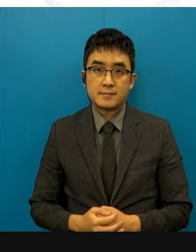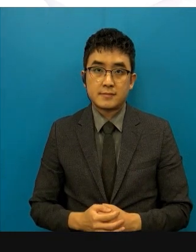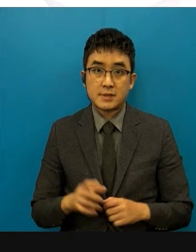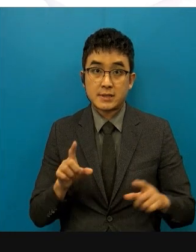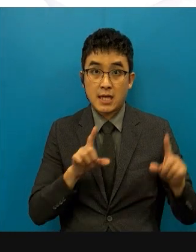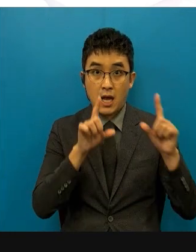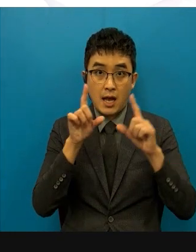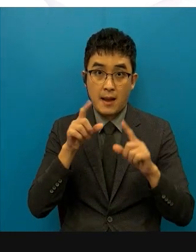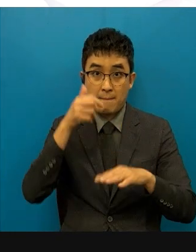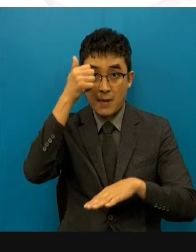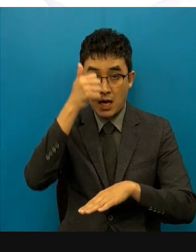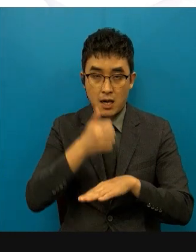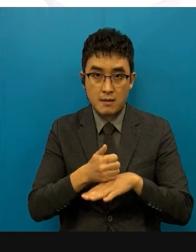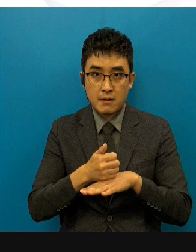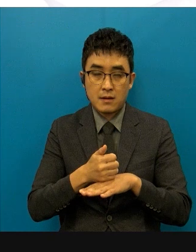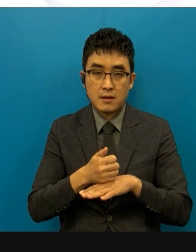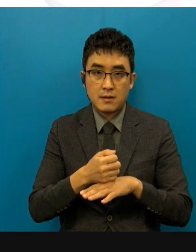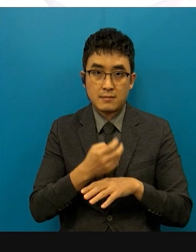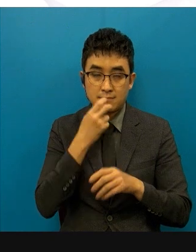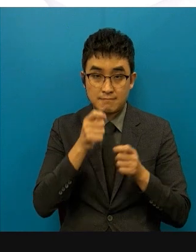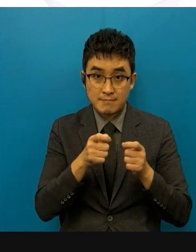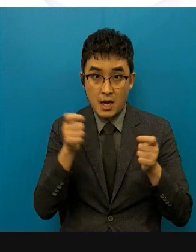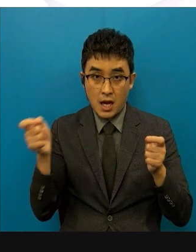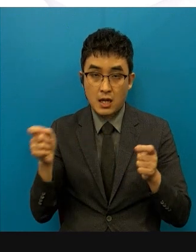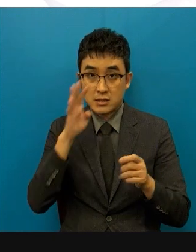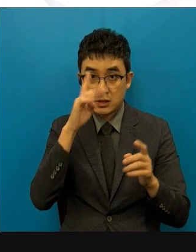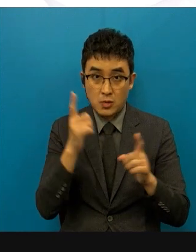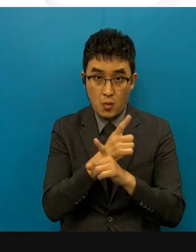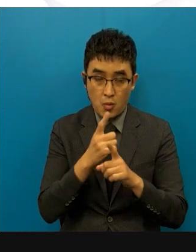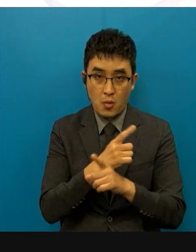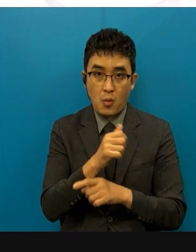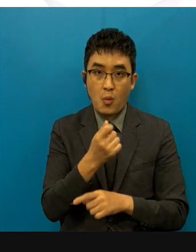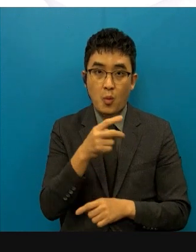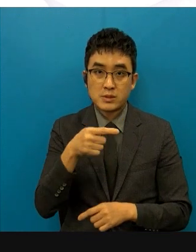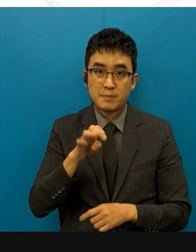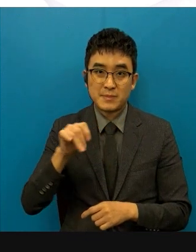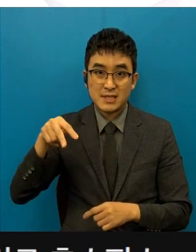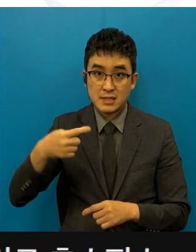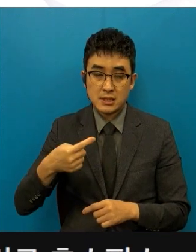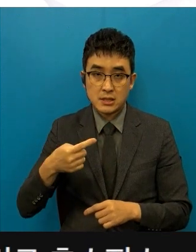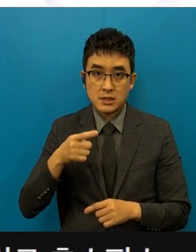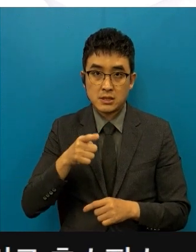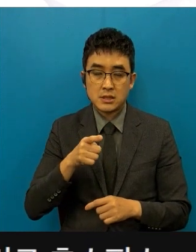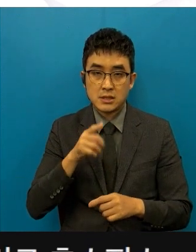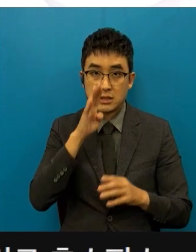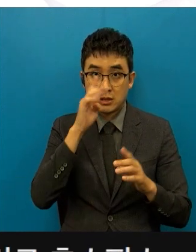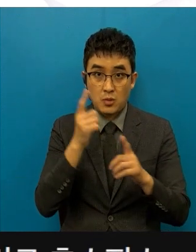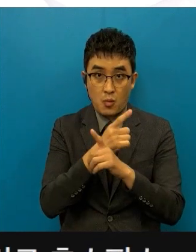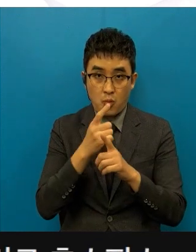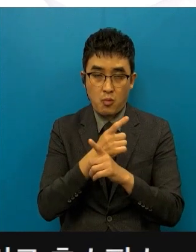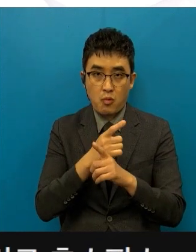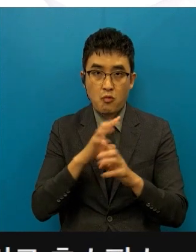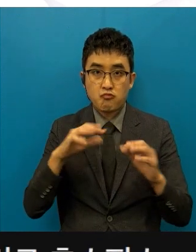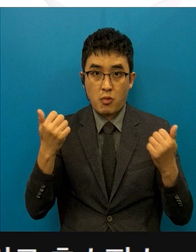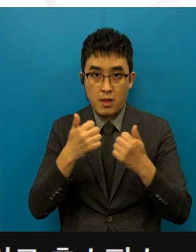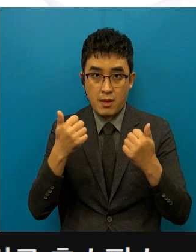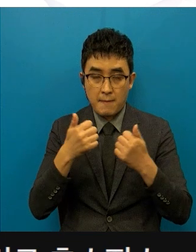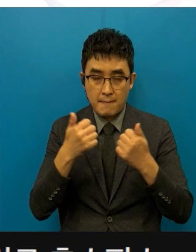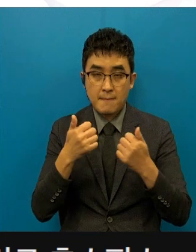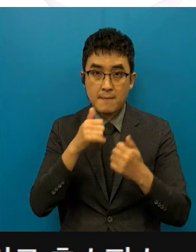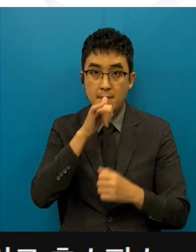care. In 2016, the passage of promulgation of this the new act